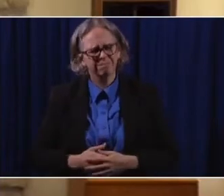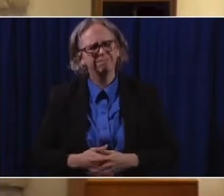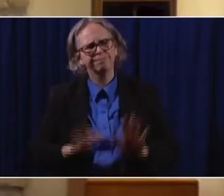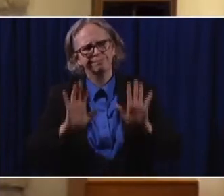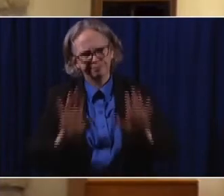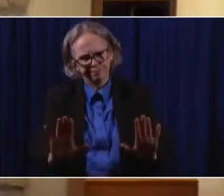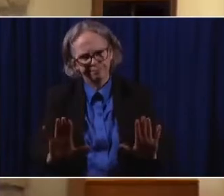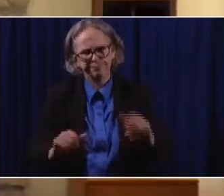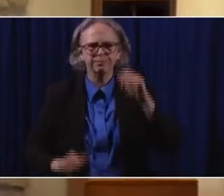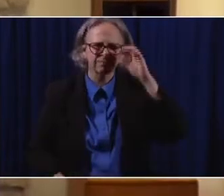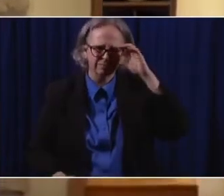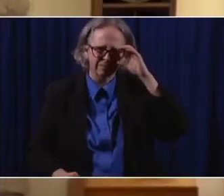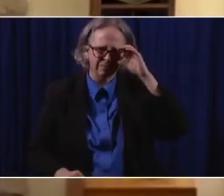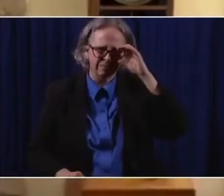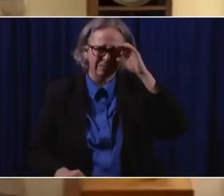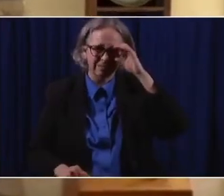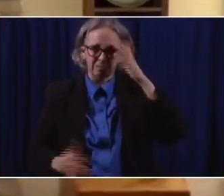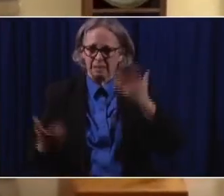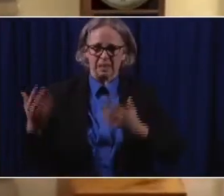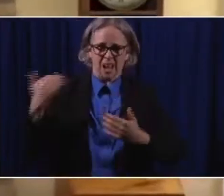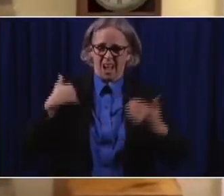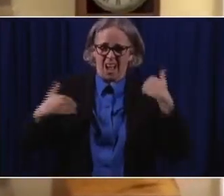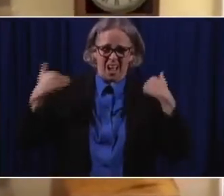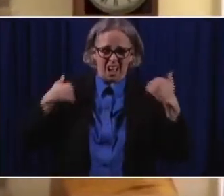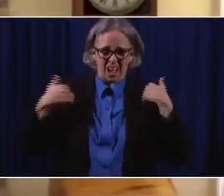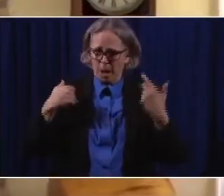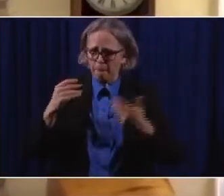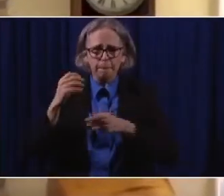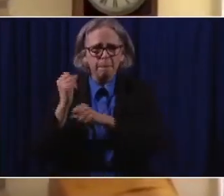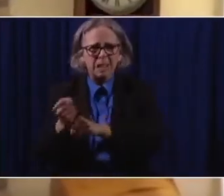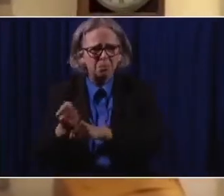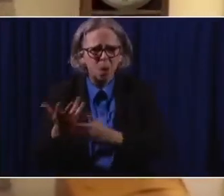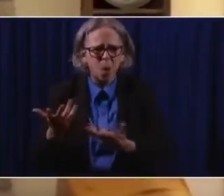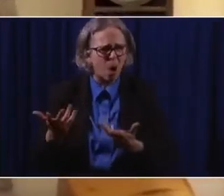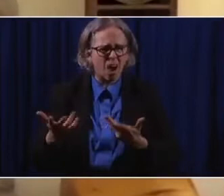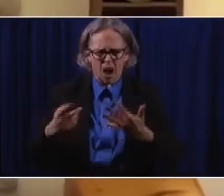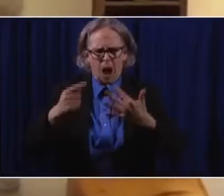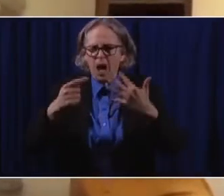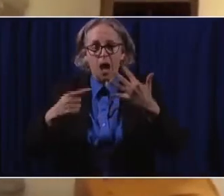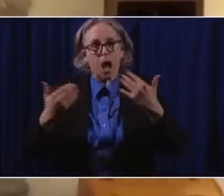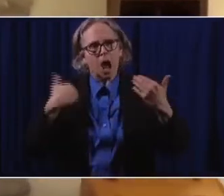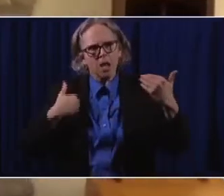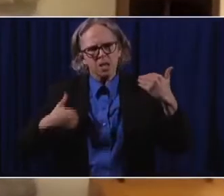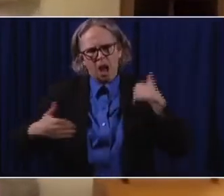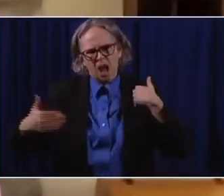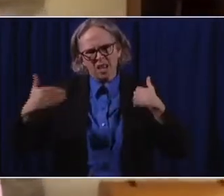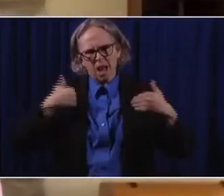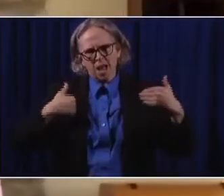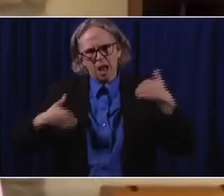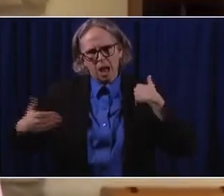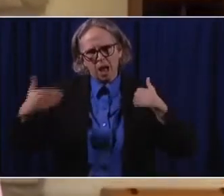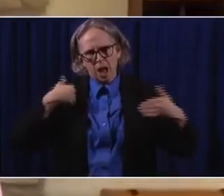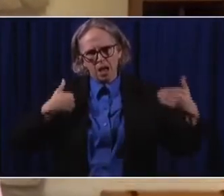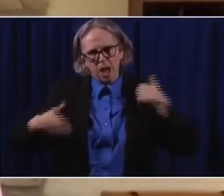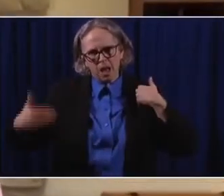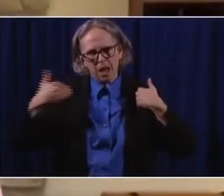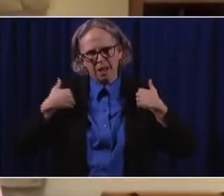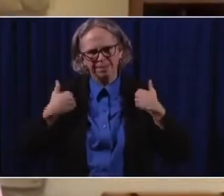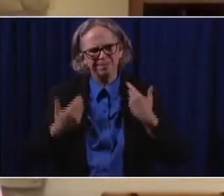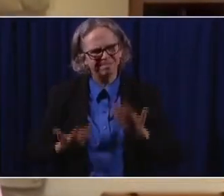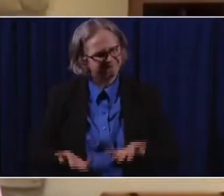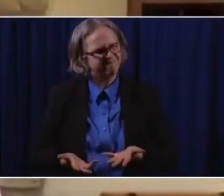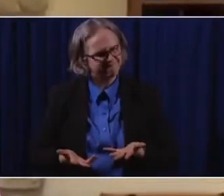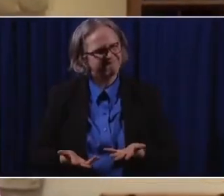Next year, baseball, and on and on. And these are the things that we all ask